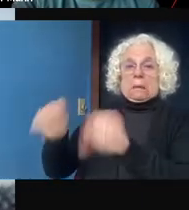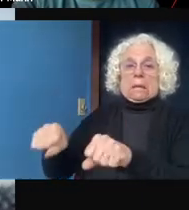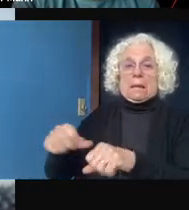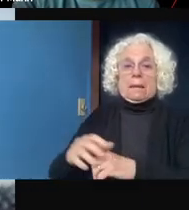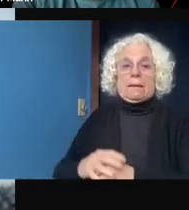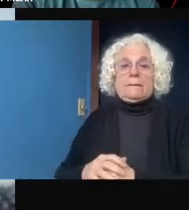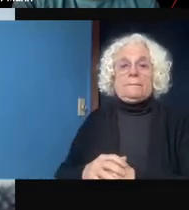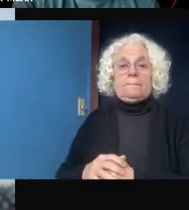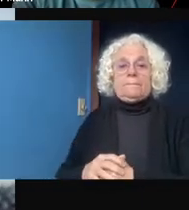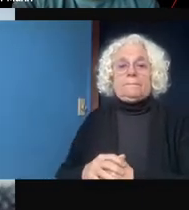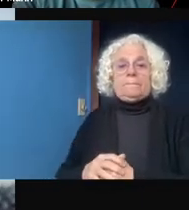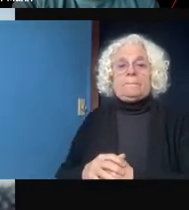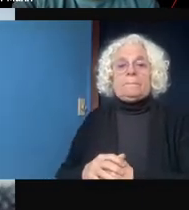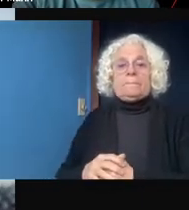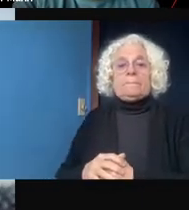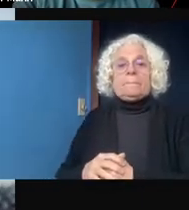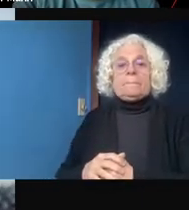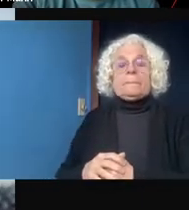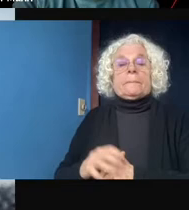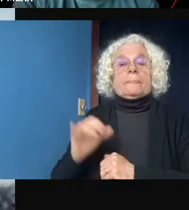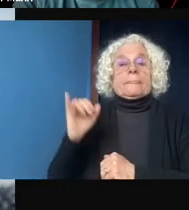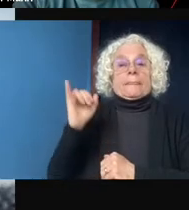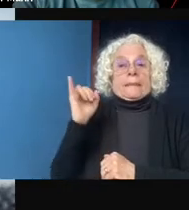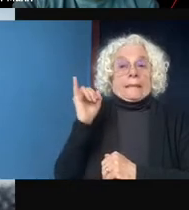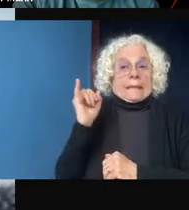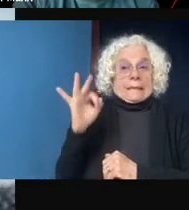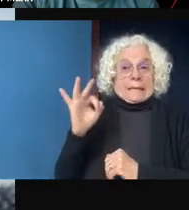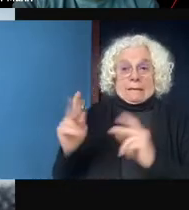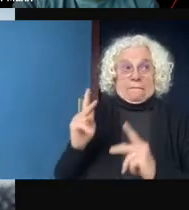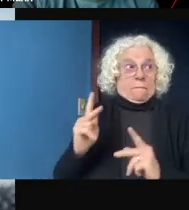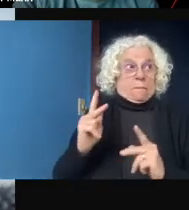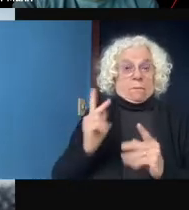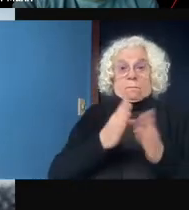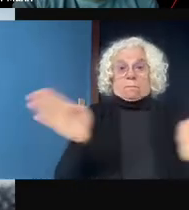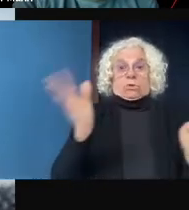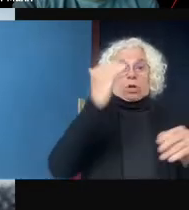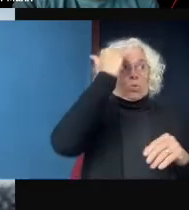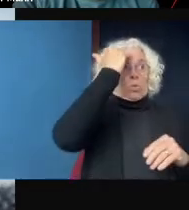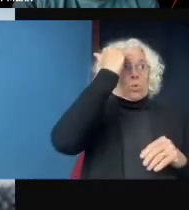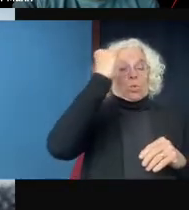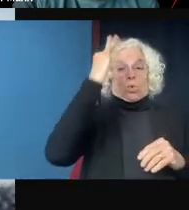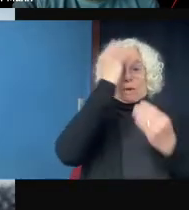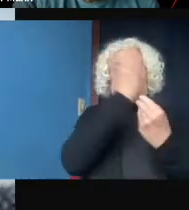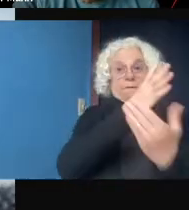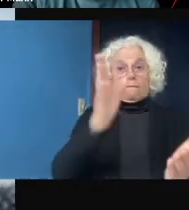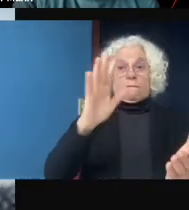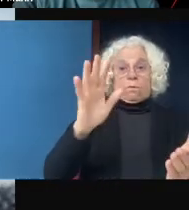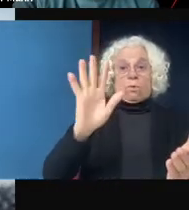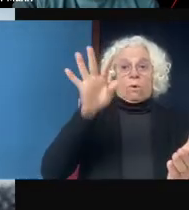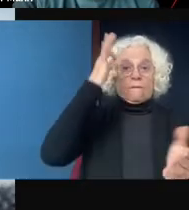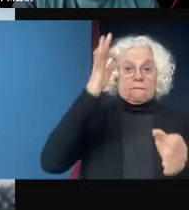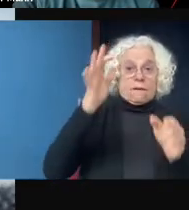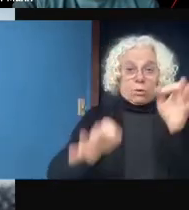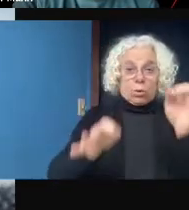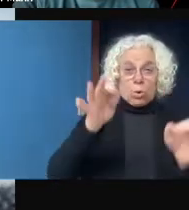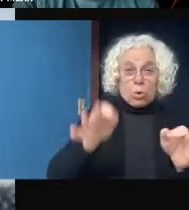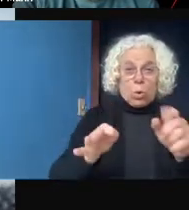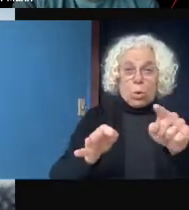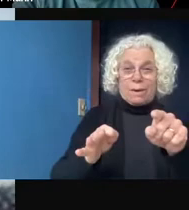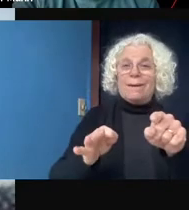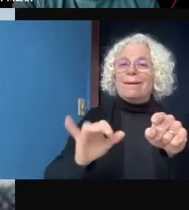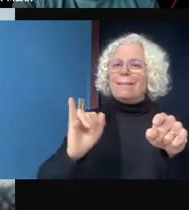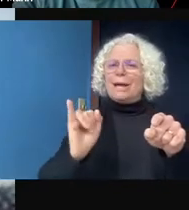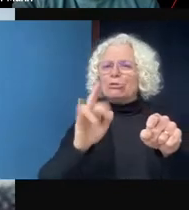was brought to the greater public and the greater knowledge into a federal court, where there was a jury who could sit there